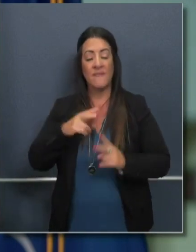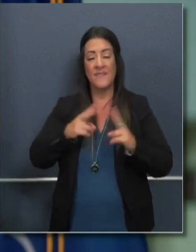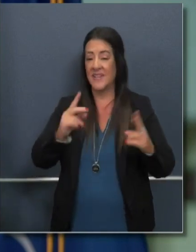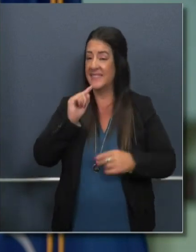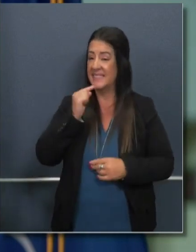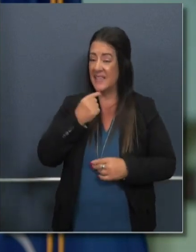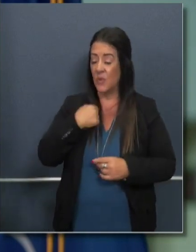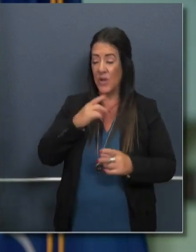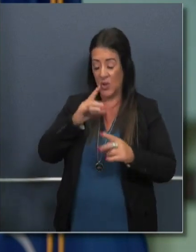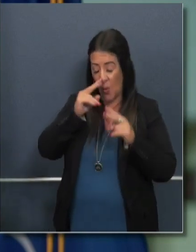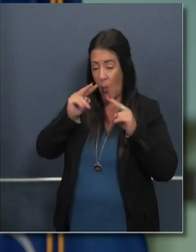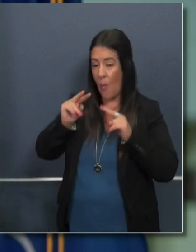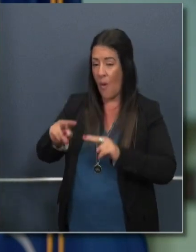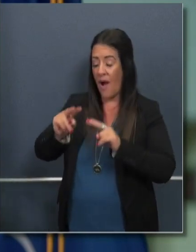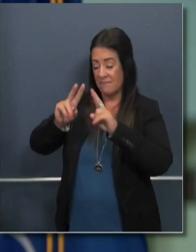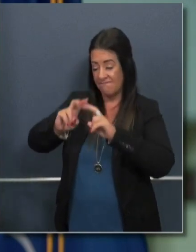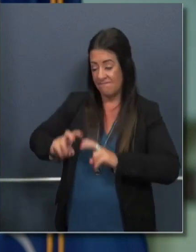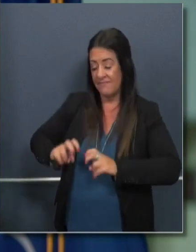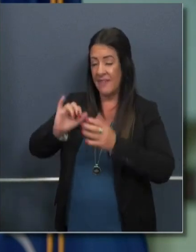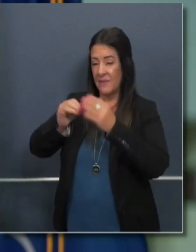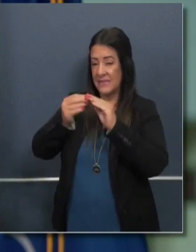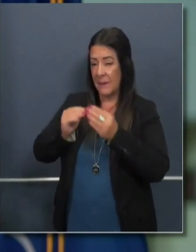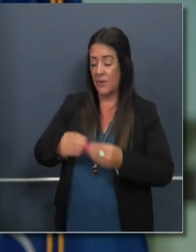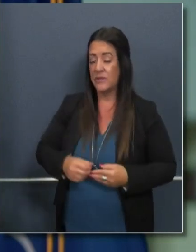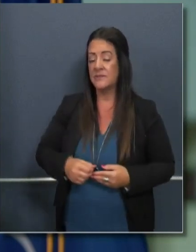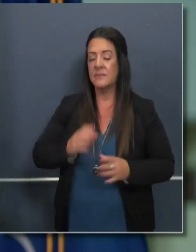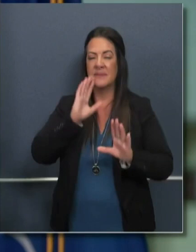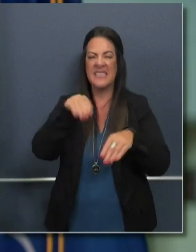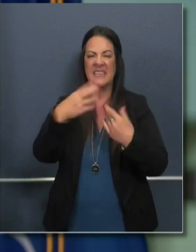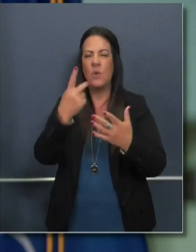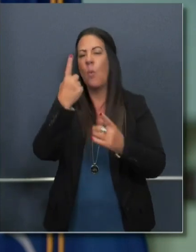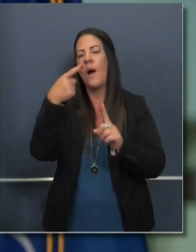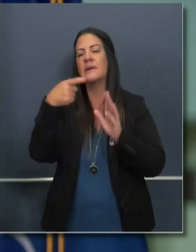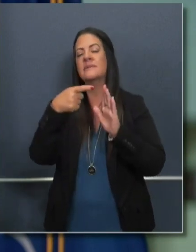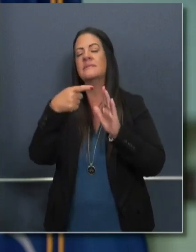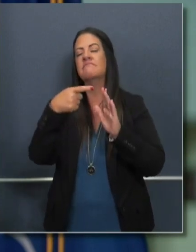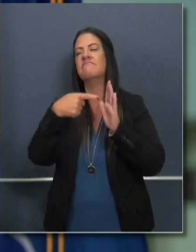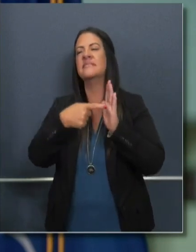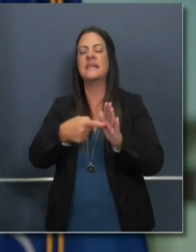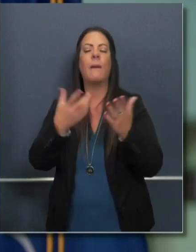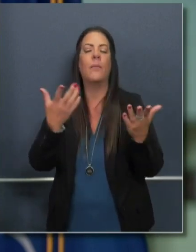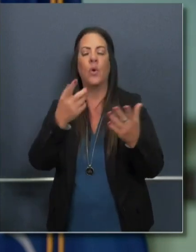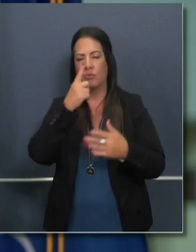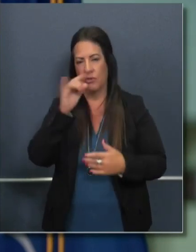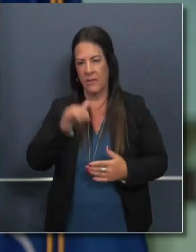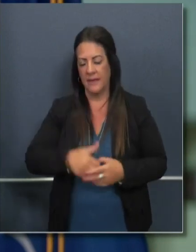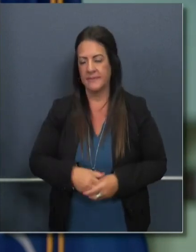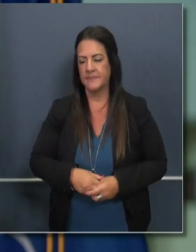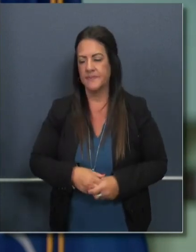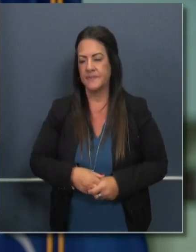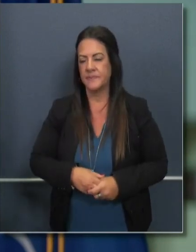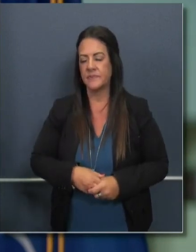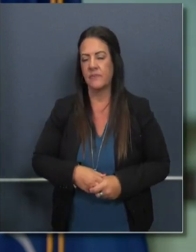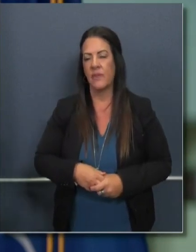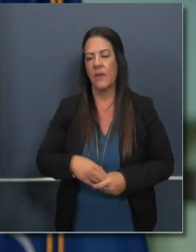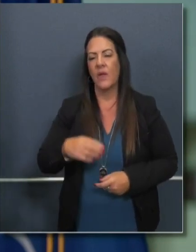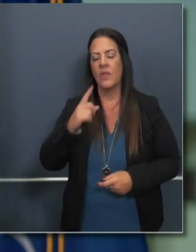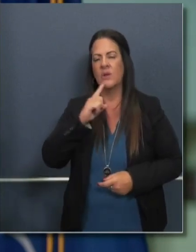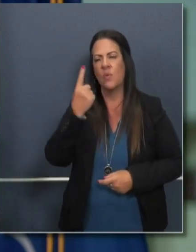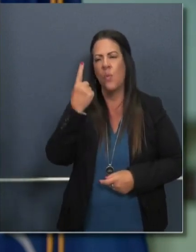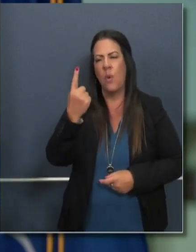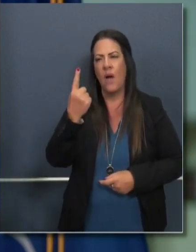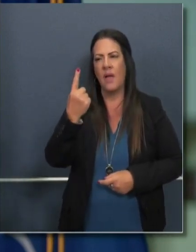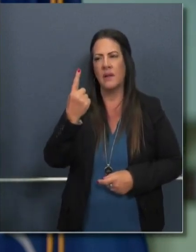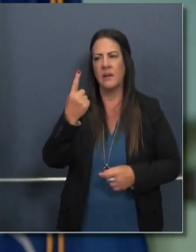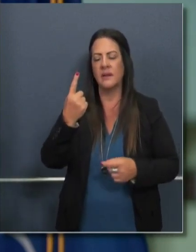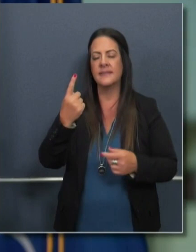and soberly. And I'll just punctuate that by giving you one specific example of an outlier in the state where we haven't been able to